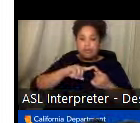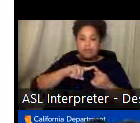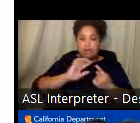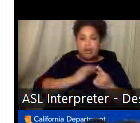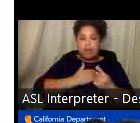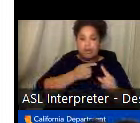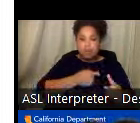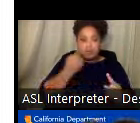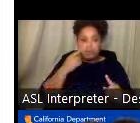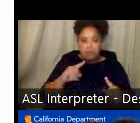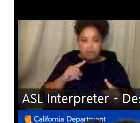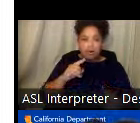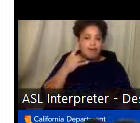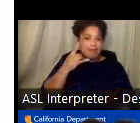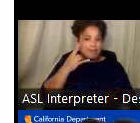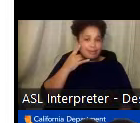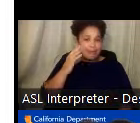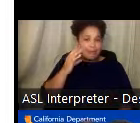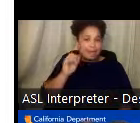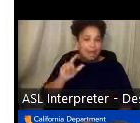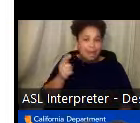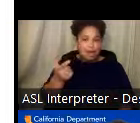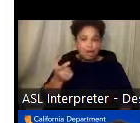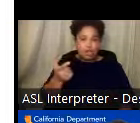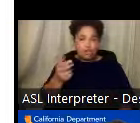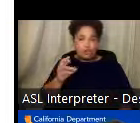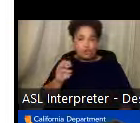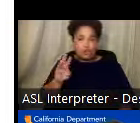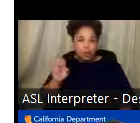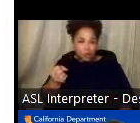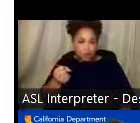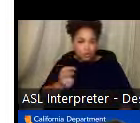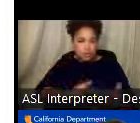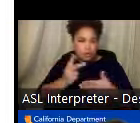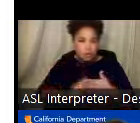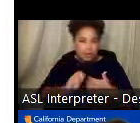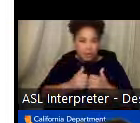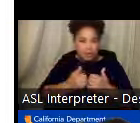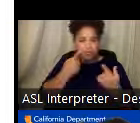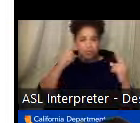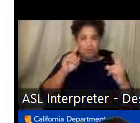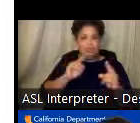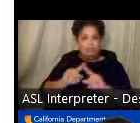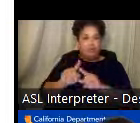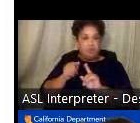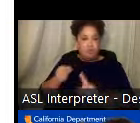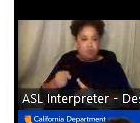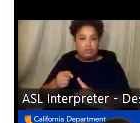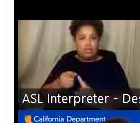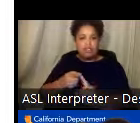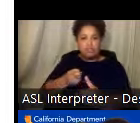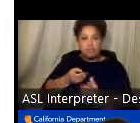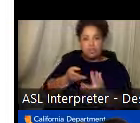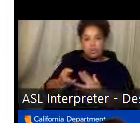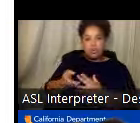our Cal Grows program and how we're going to accomplish those goals. So the program is funded through the American